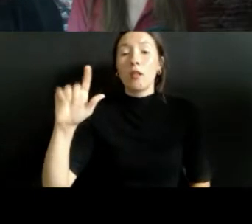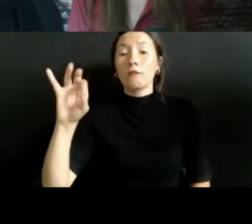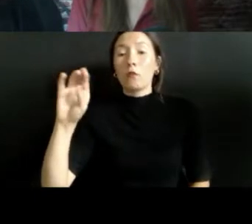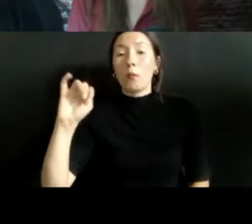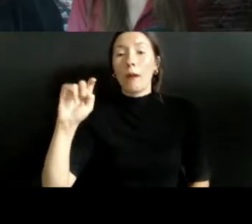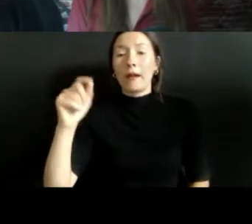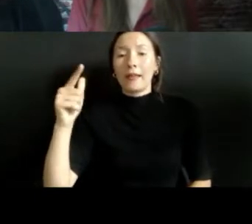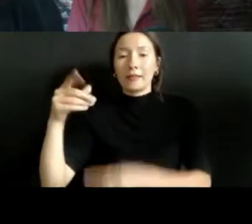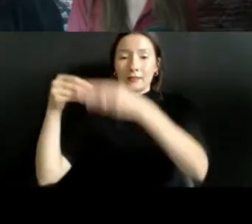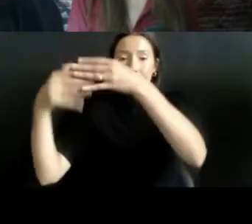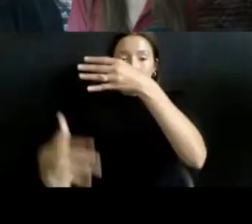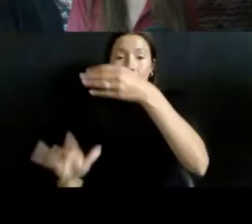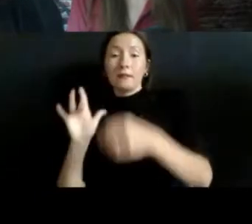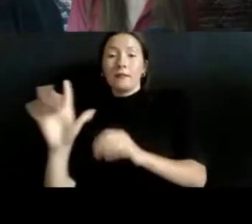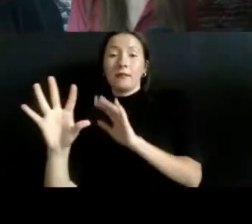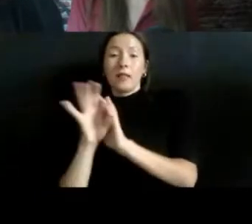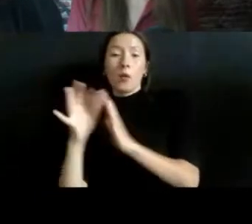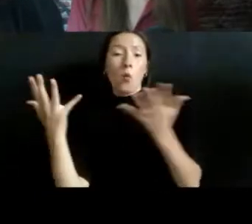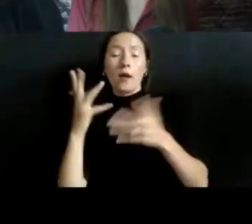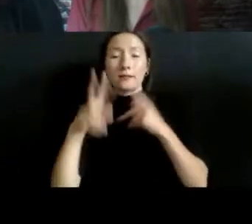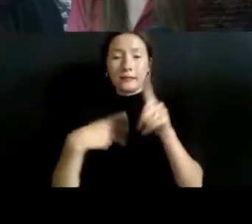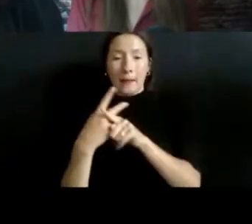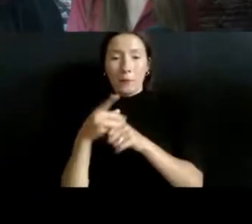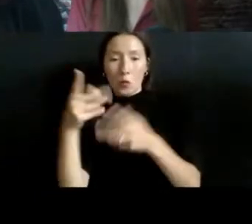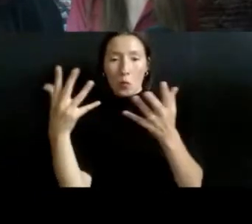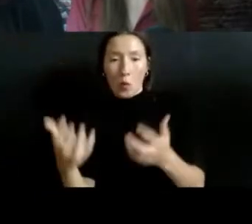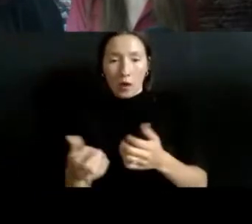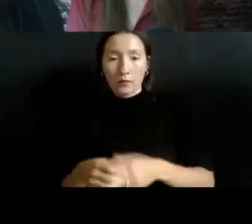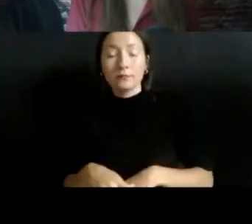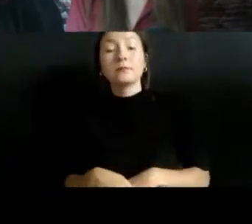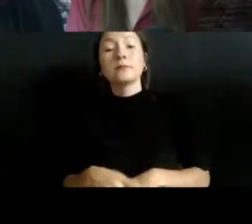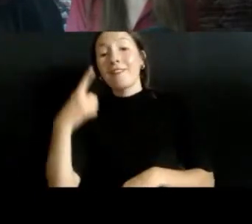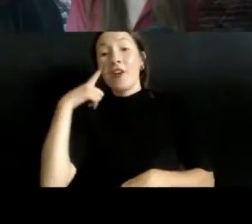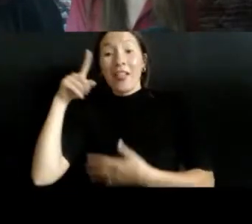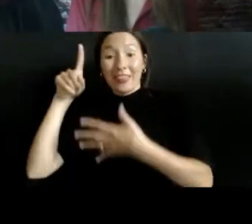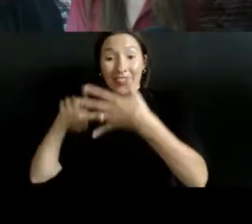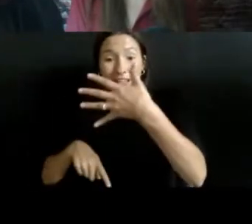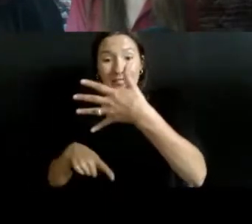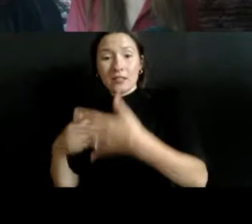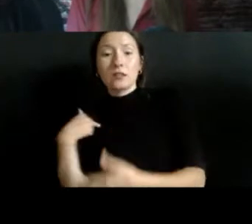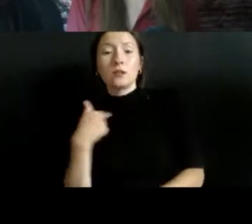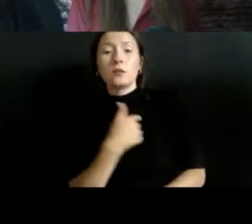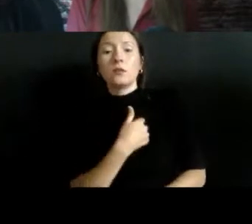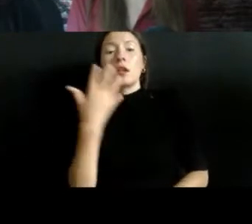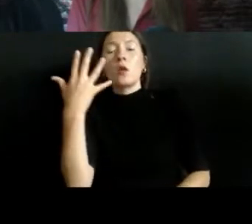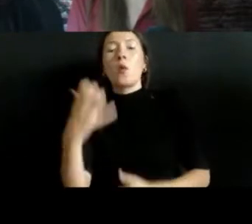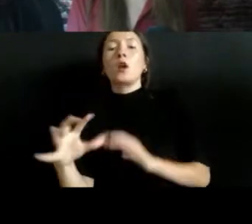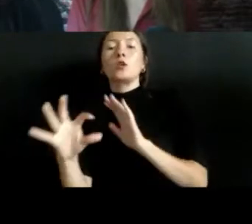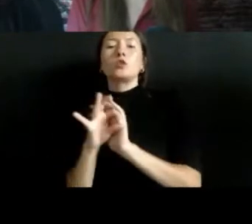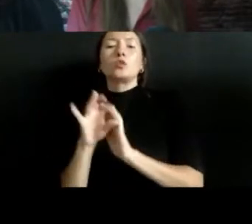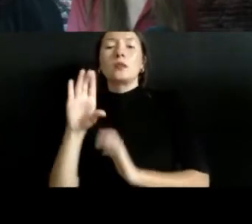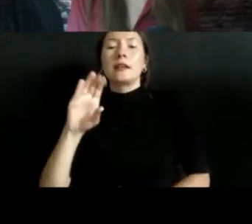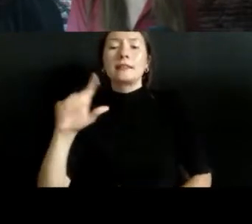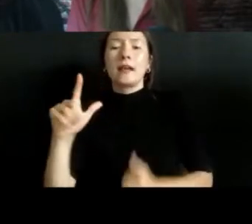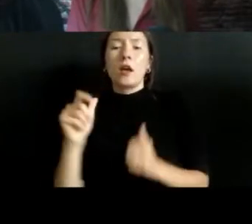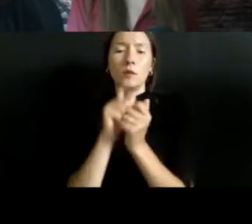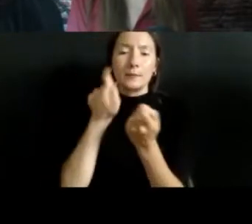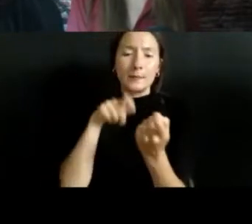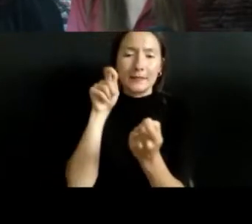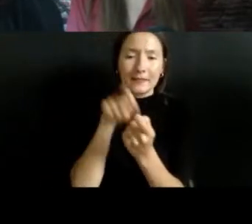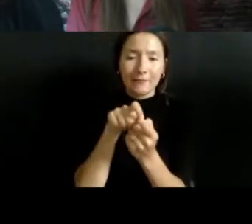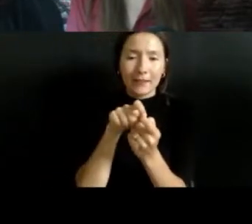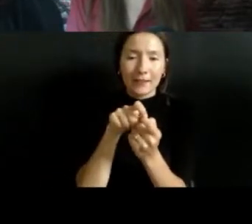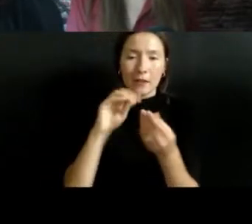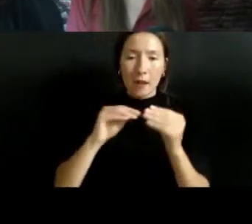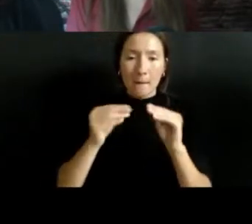of conditional formatting you want. In this case, since we want to highlight cells that meet certain criteria, we want Highlight